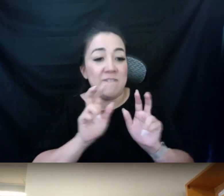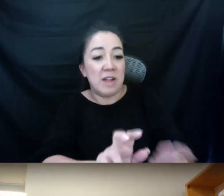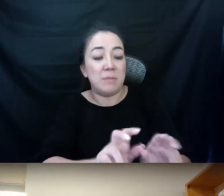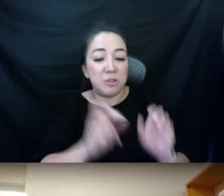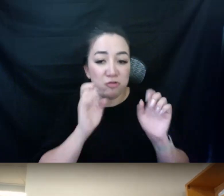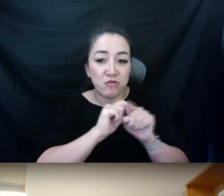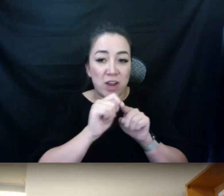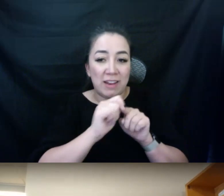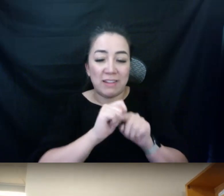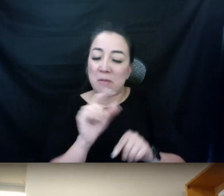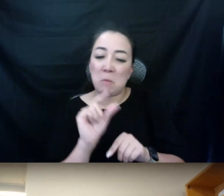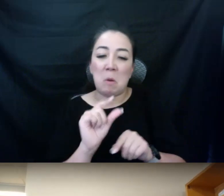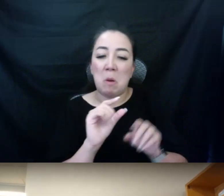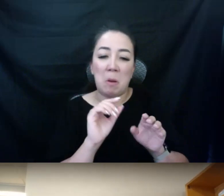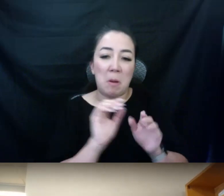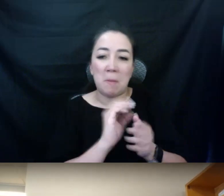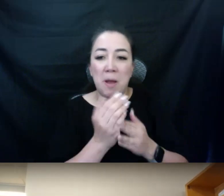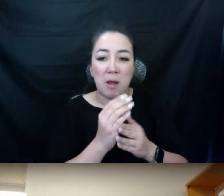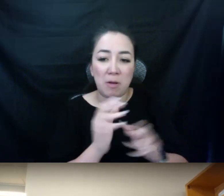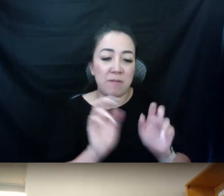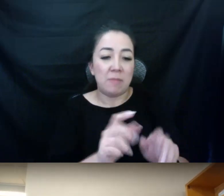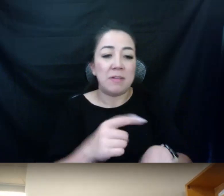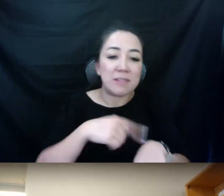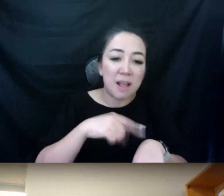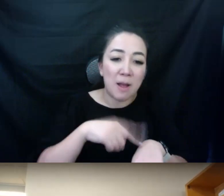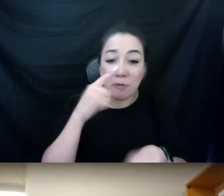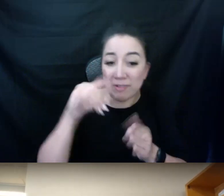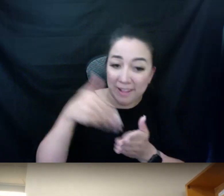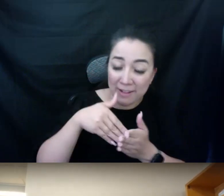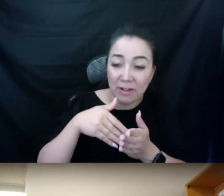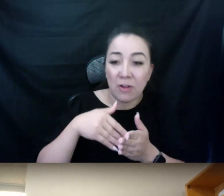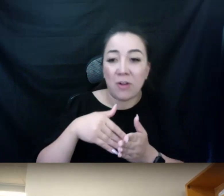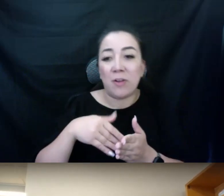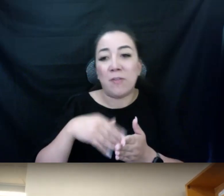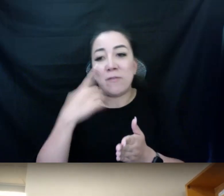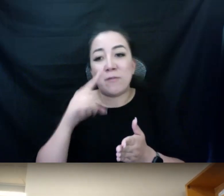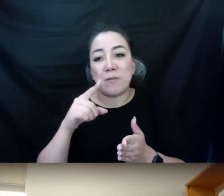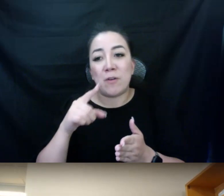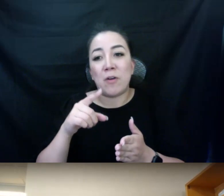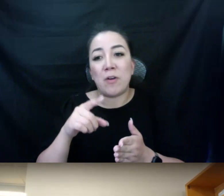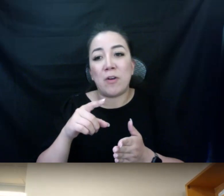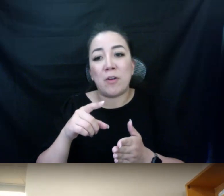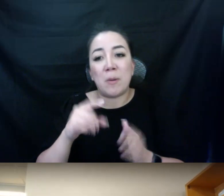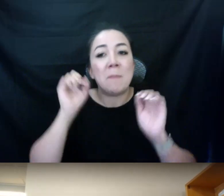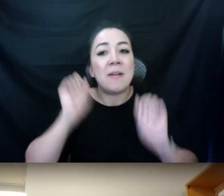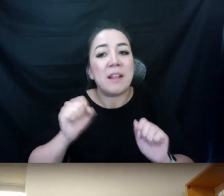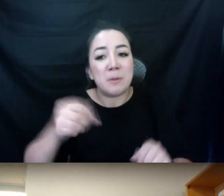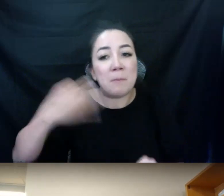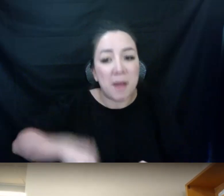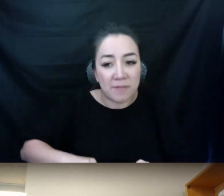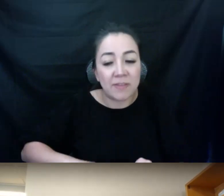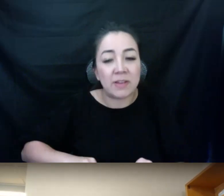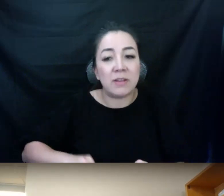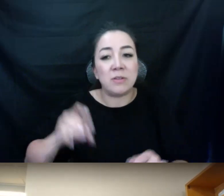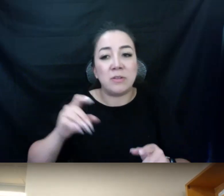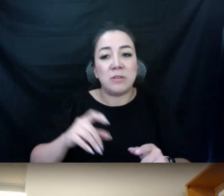it's a small amount of investment in the time for a center for the potential benefit to the